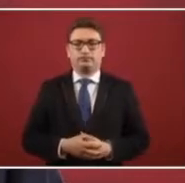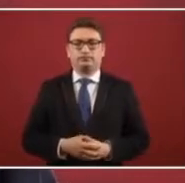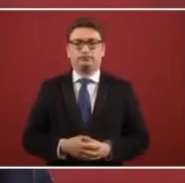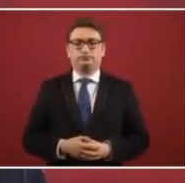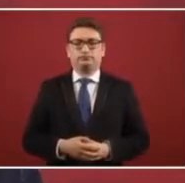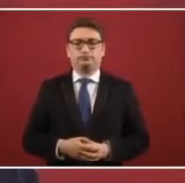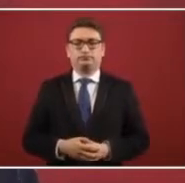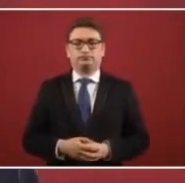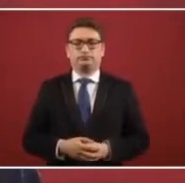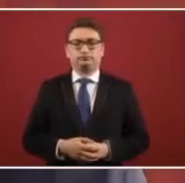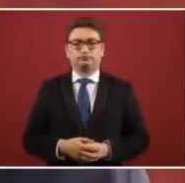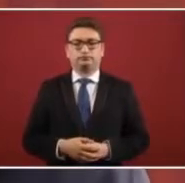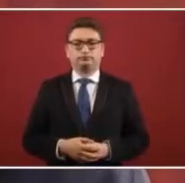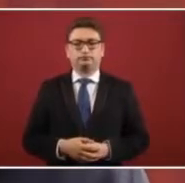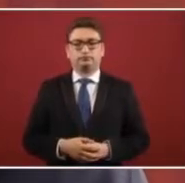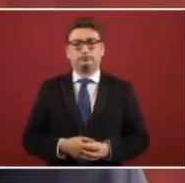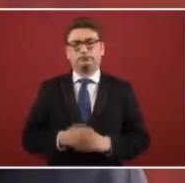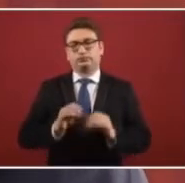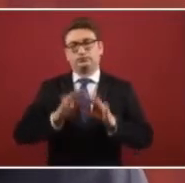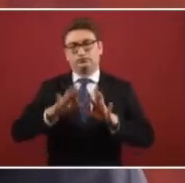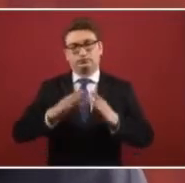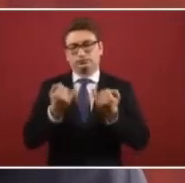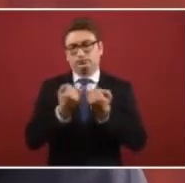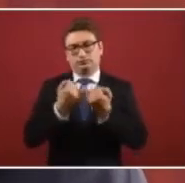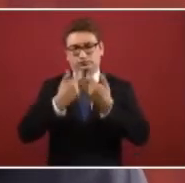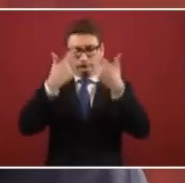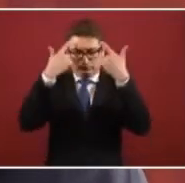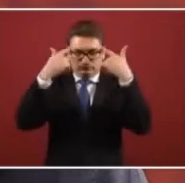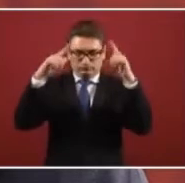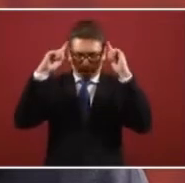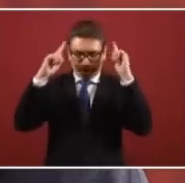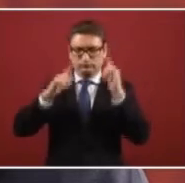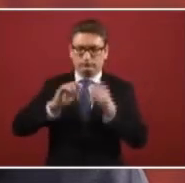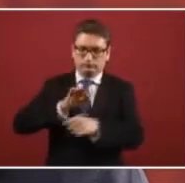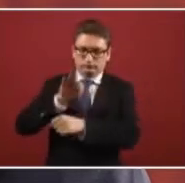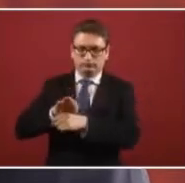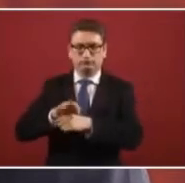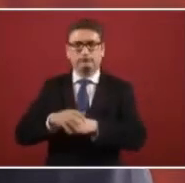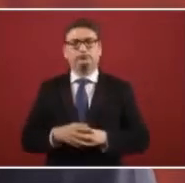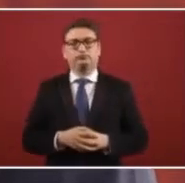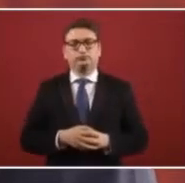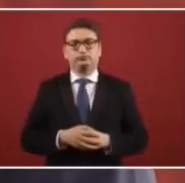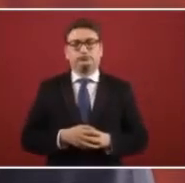and of course the Marines,